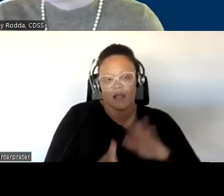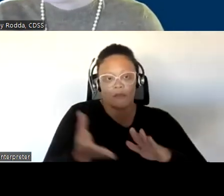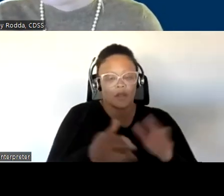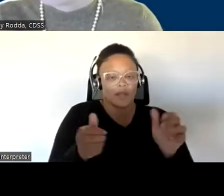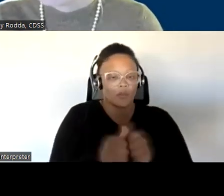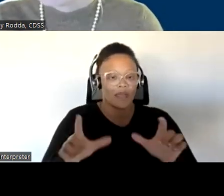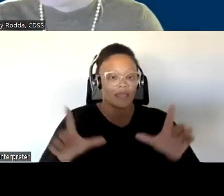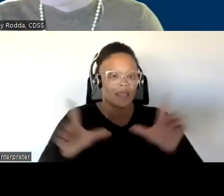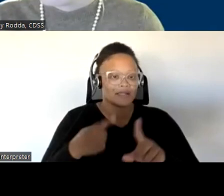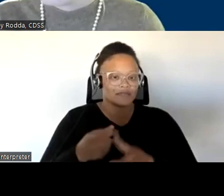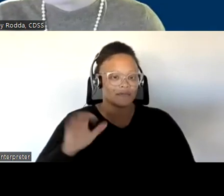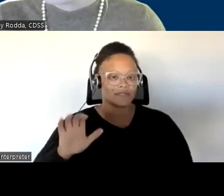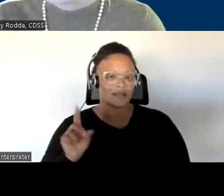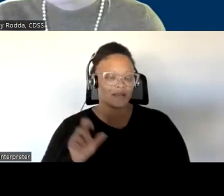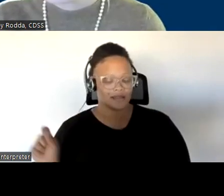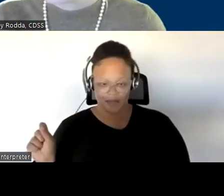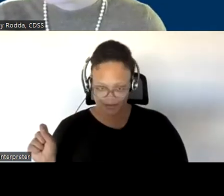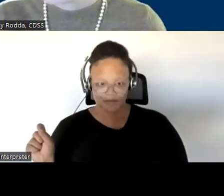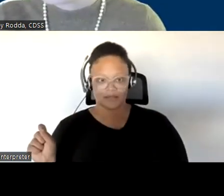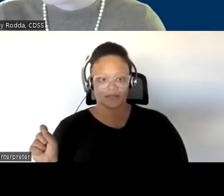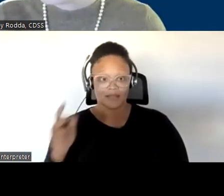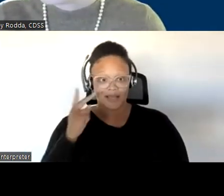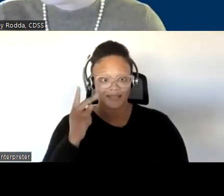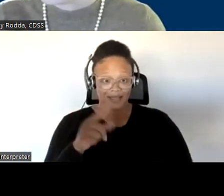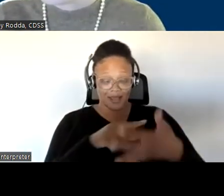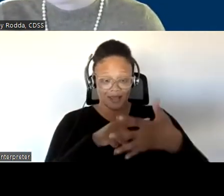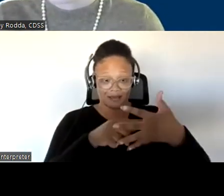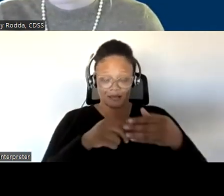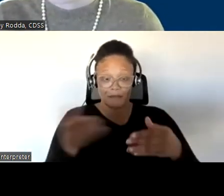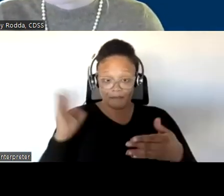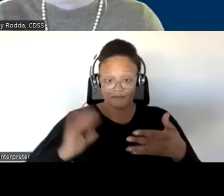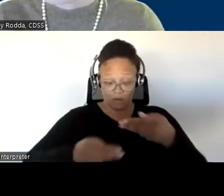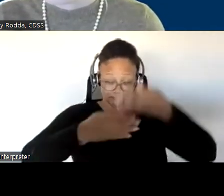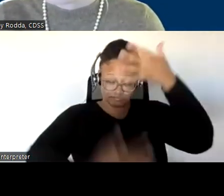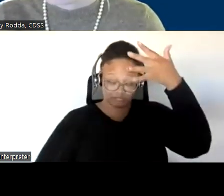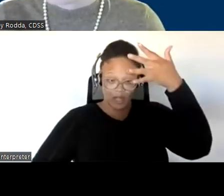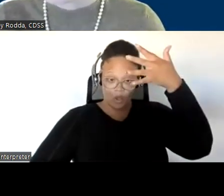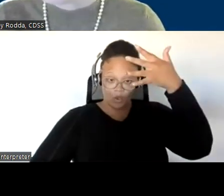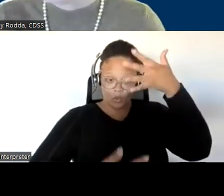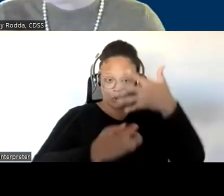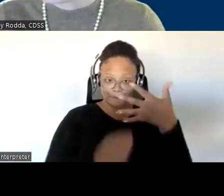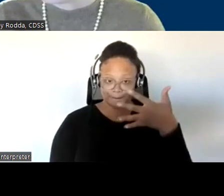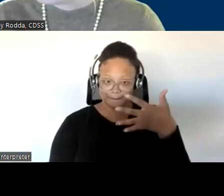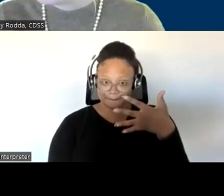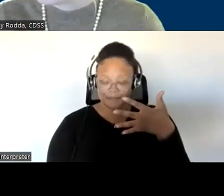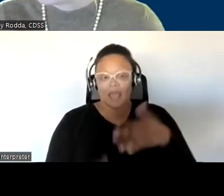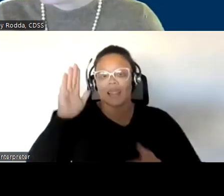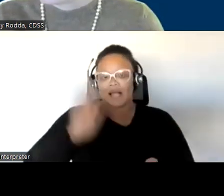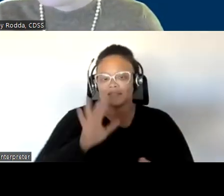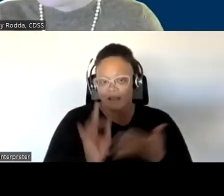CDSS. And you can see that those licensed incentives and stabilization stipends are not